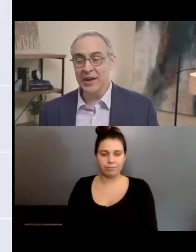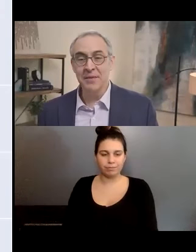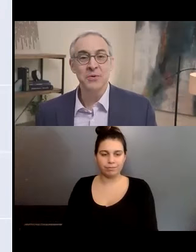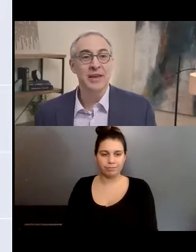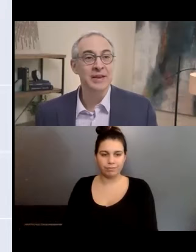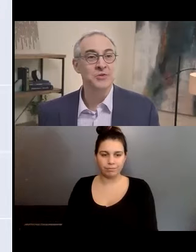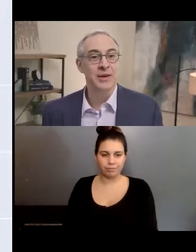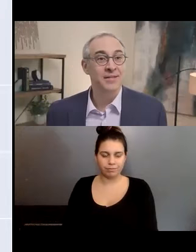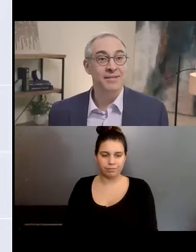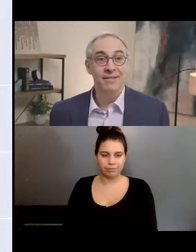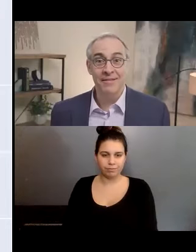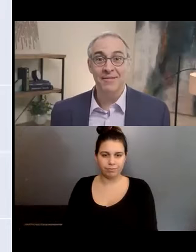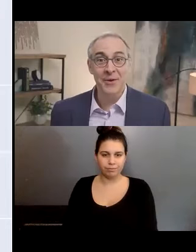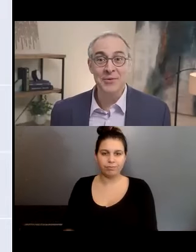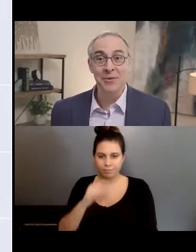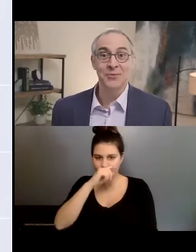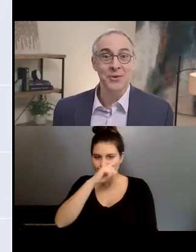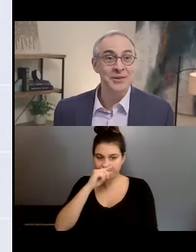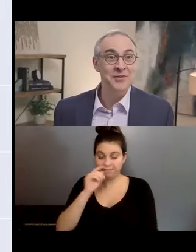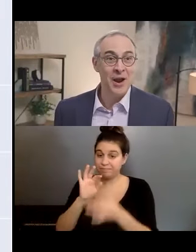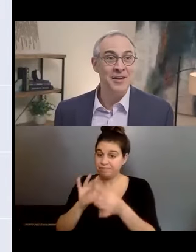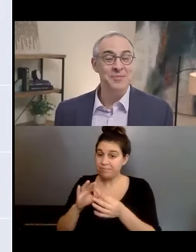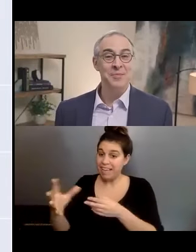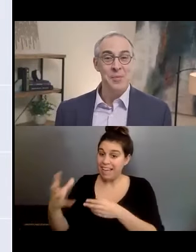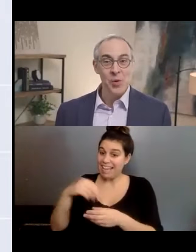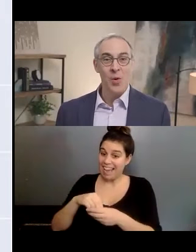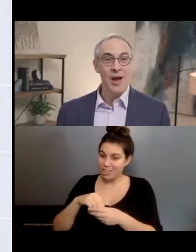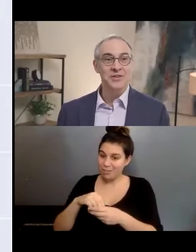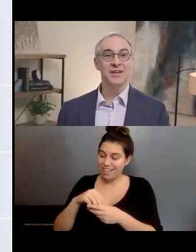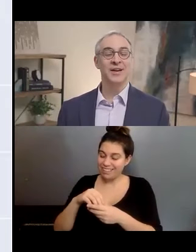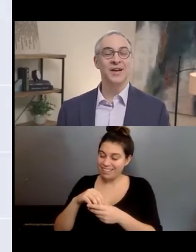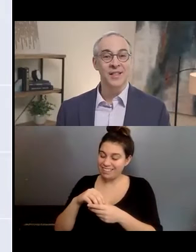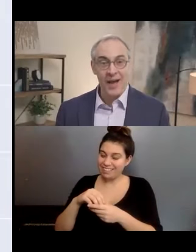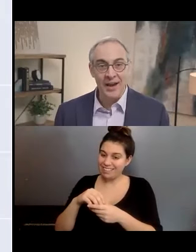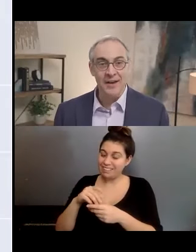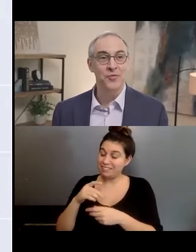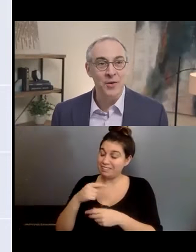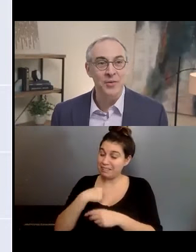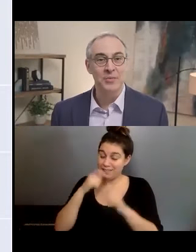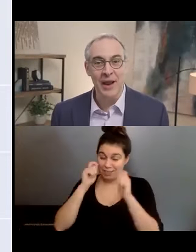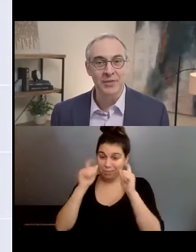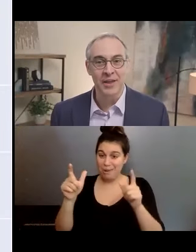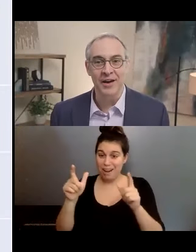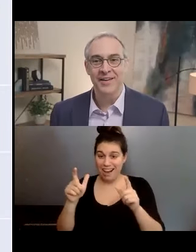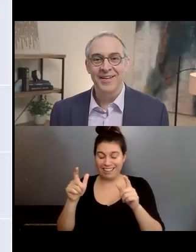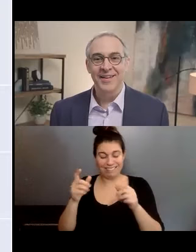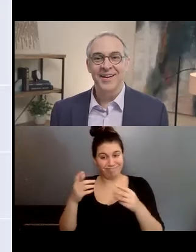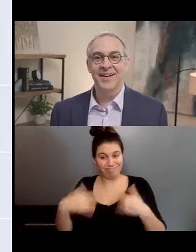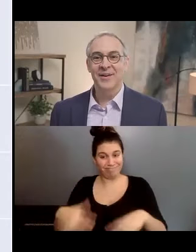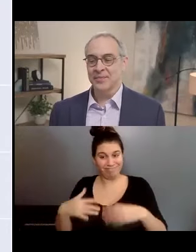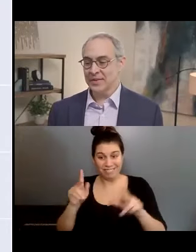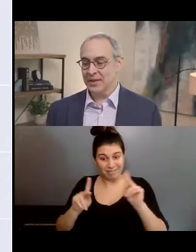When it came to engagement, I was really surprised. People watched a lot of what we put out there.